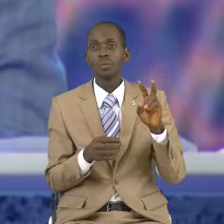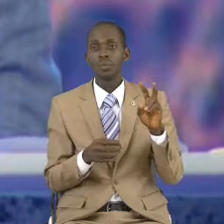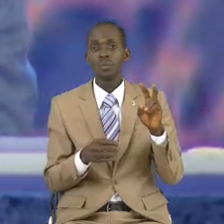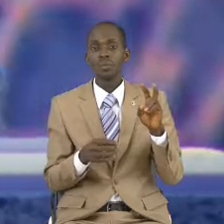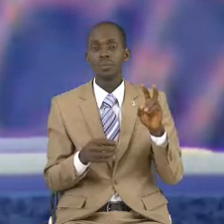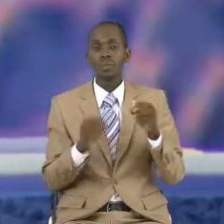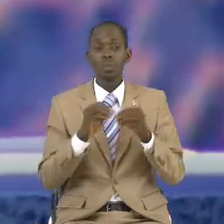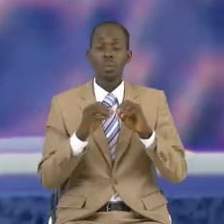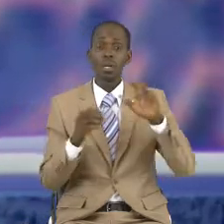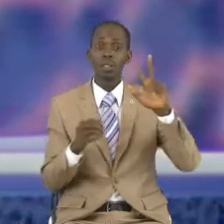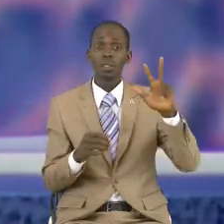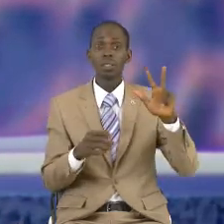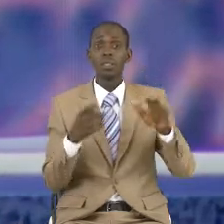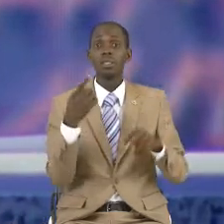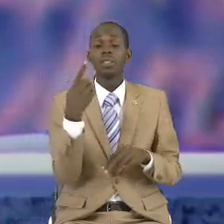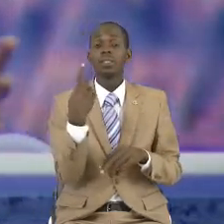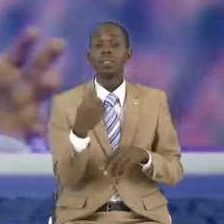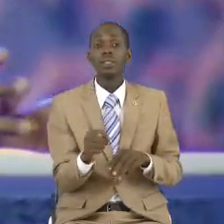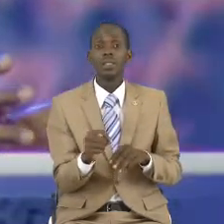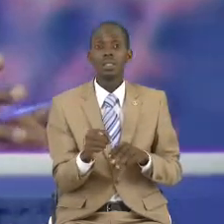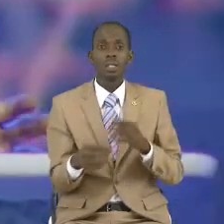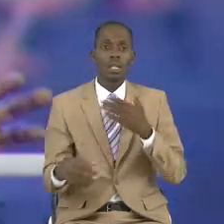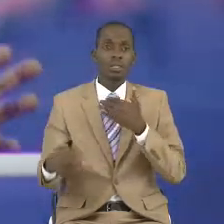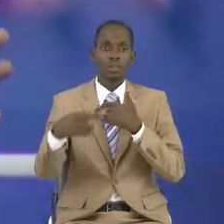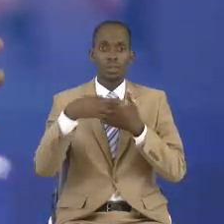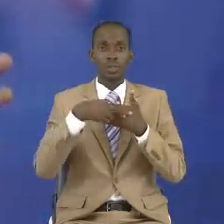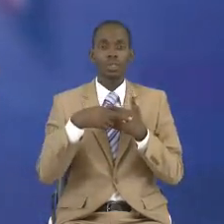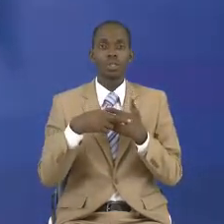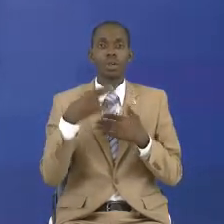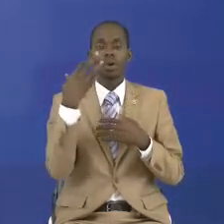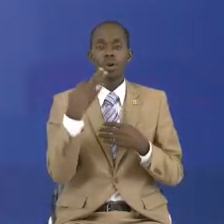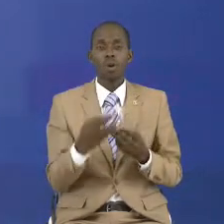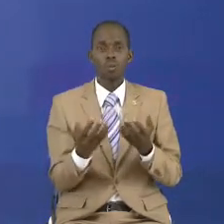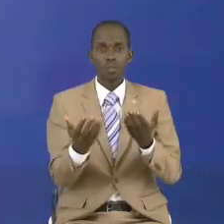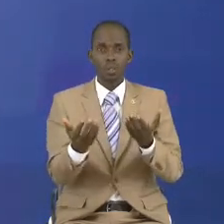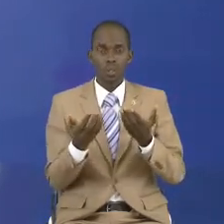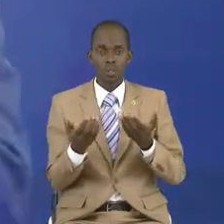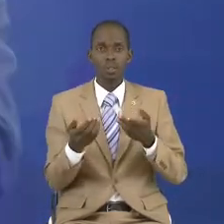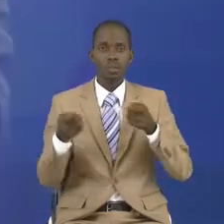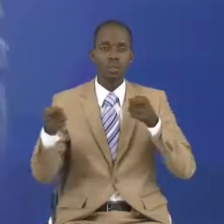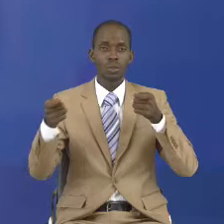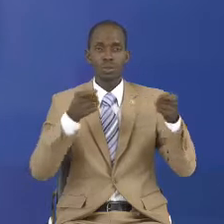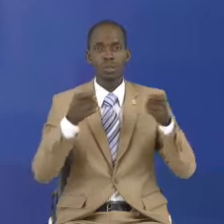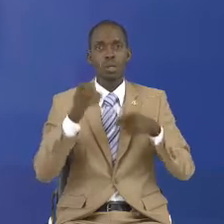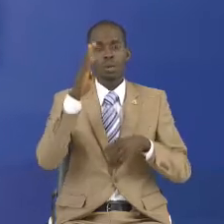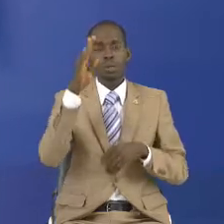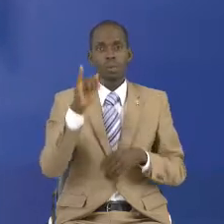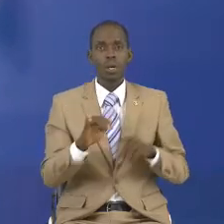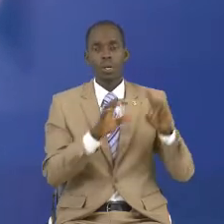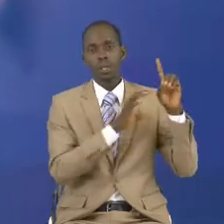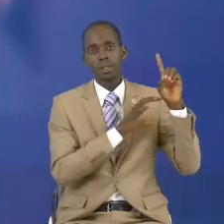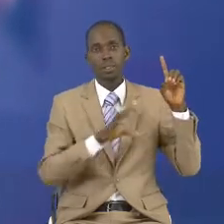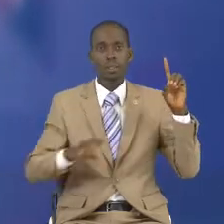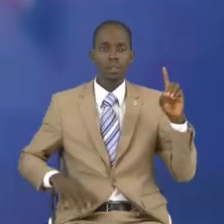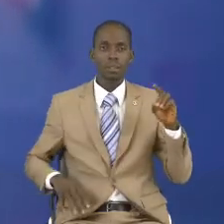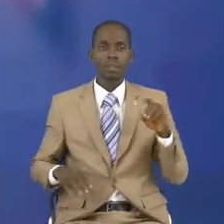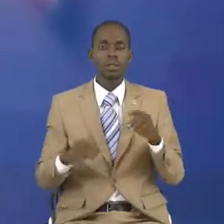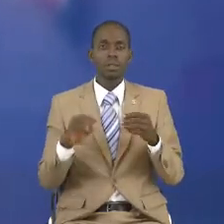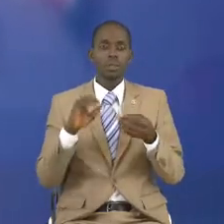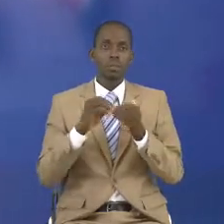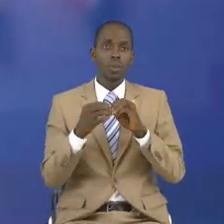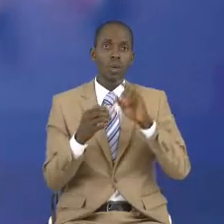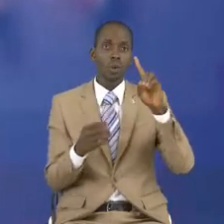three the restoration of desired dominion by christ look at number one here number